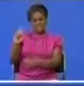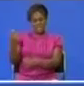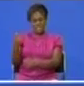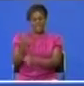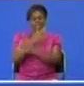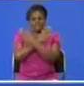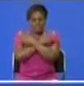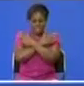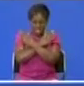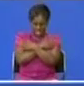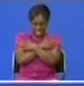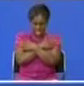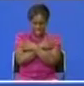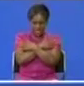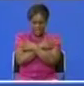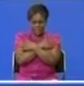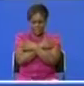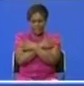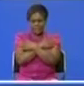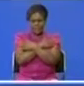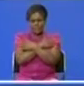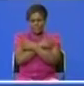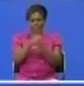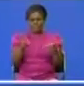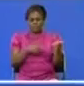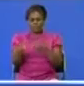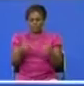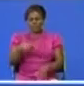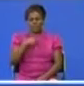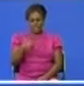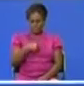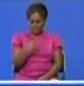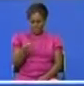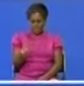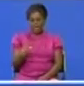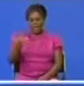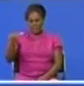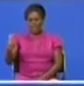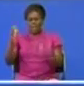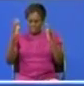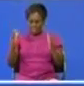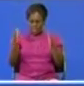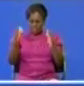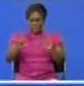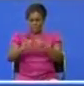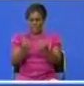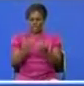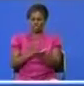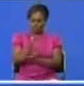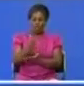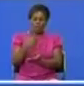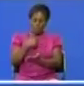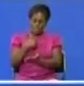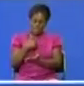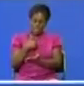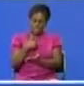friendly to family tours and trips. So that's also a major breakthrough. And I appreciate the Ministry